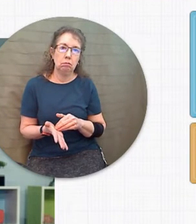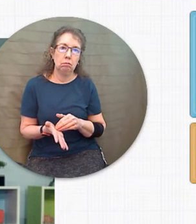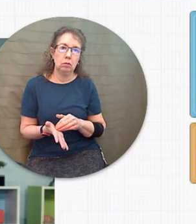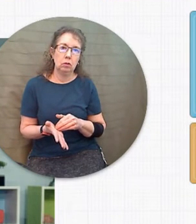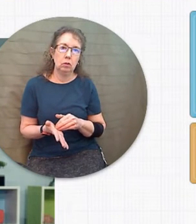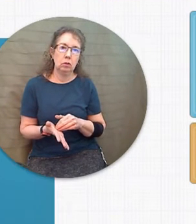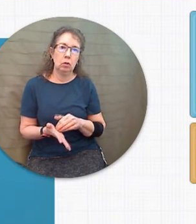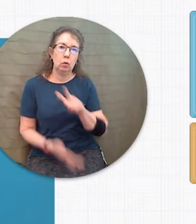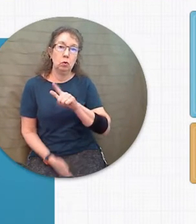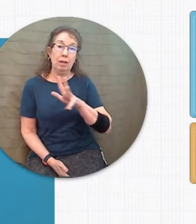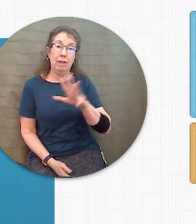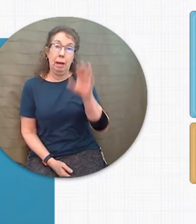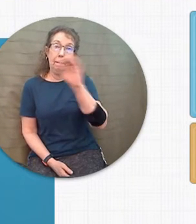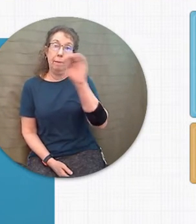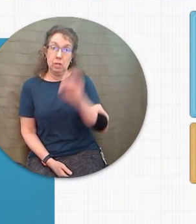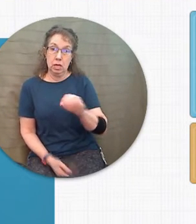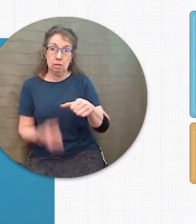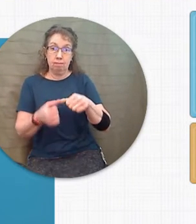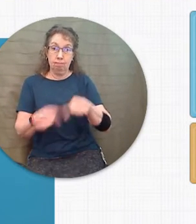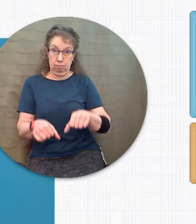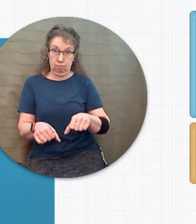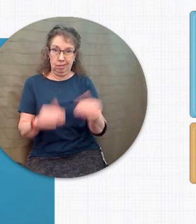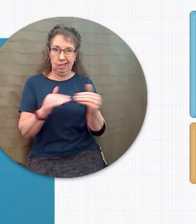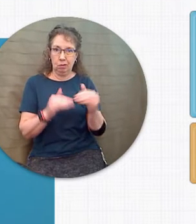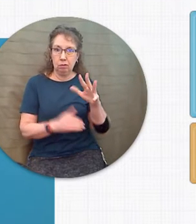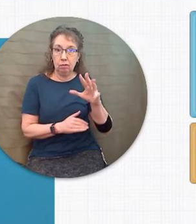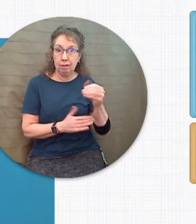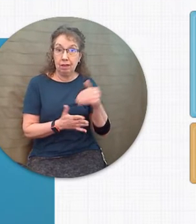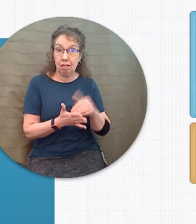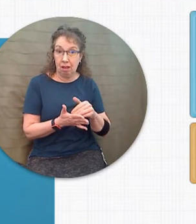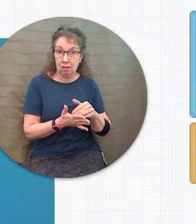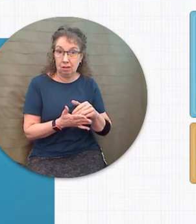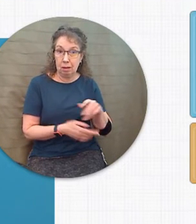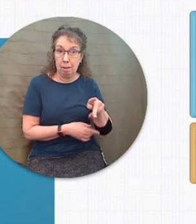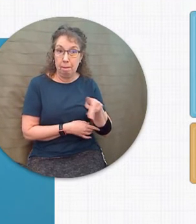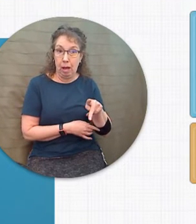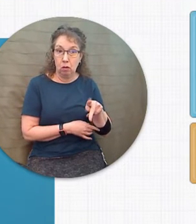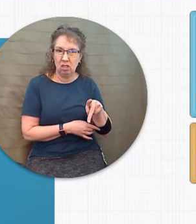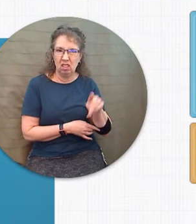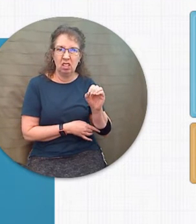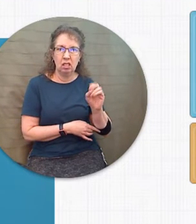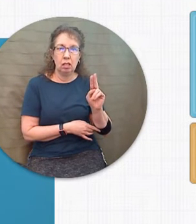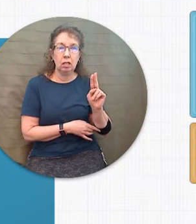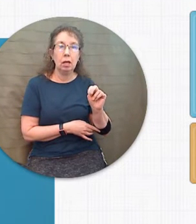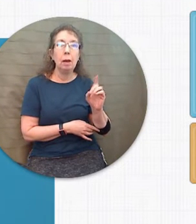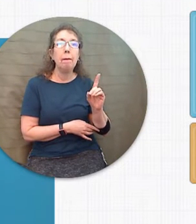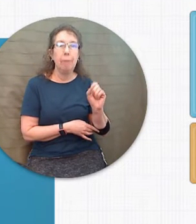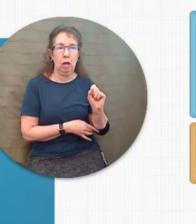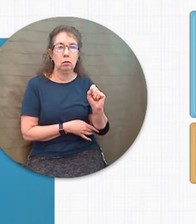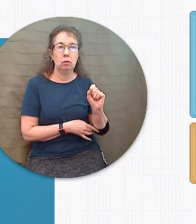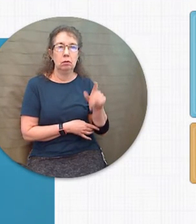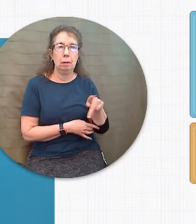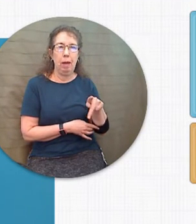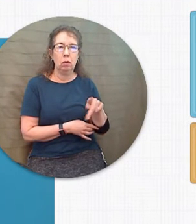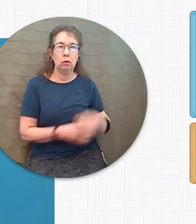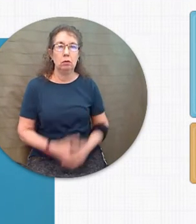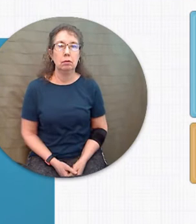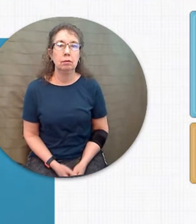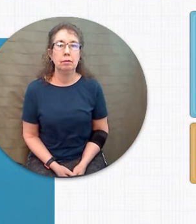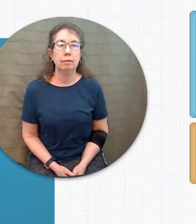25% down payment is going to be £50,000. So I'll omit the units for a little while and I'll